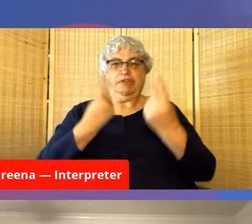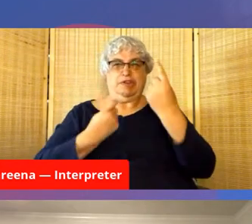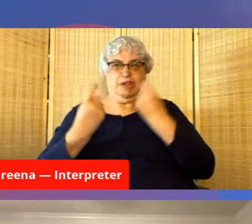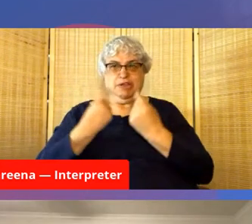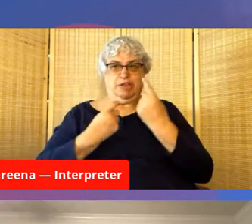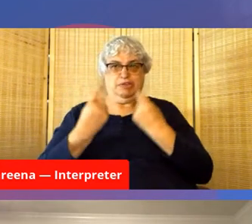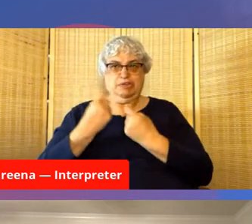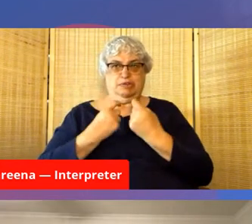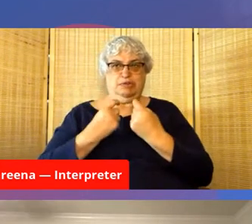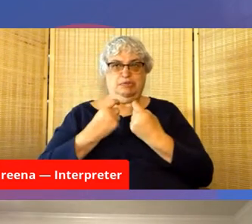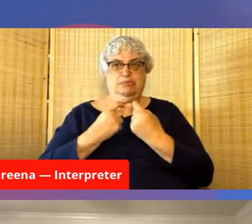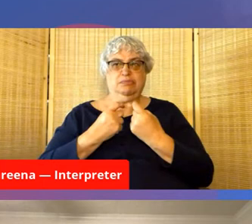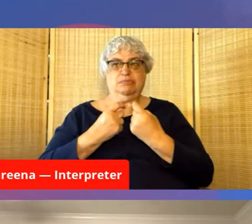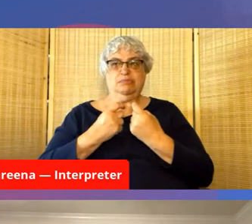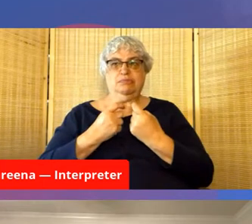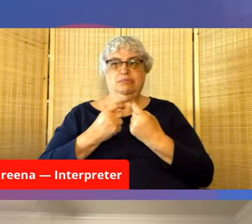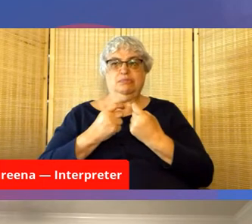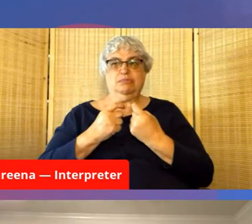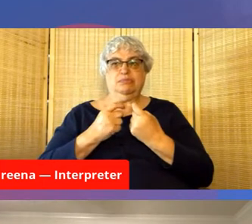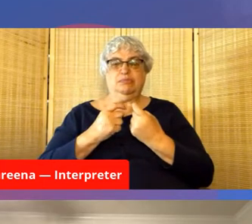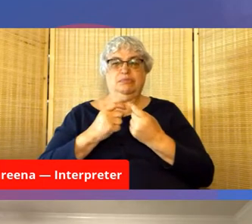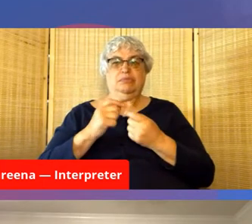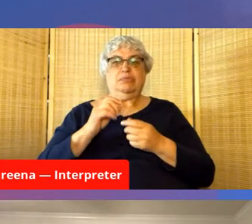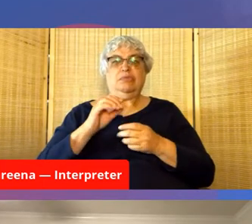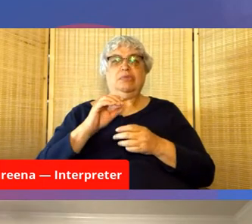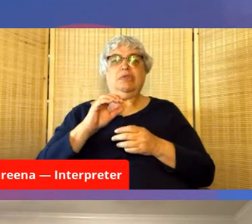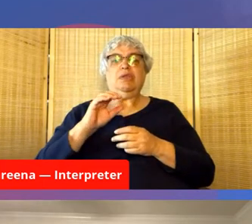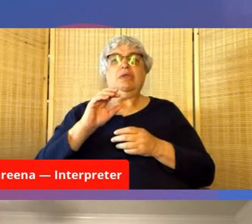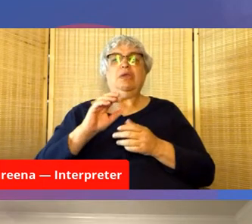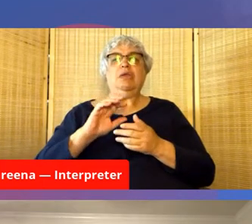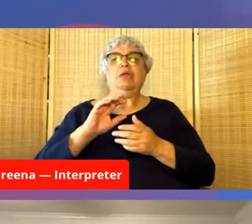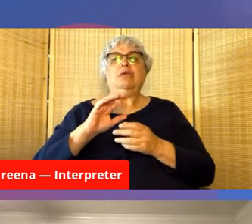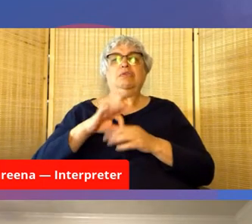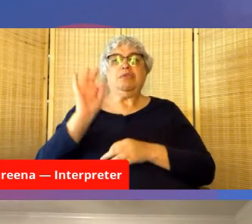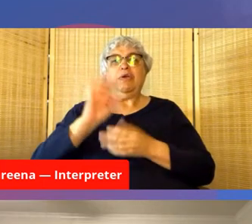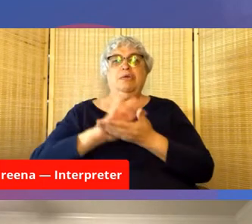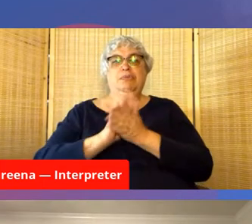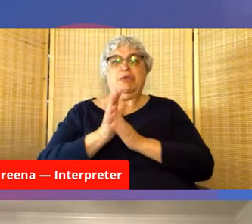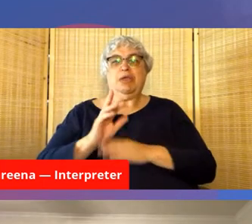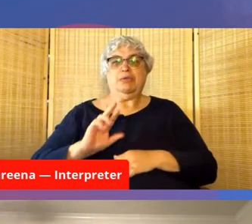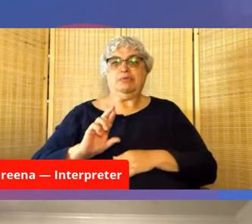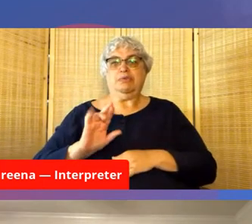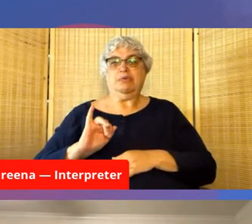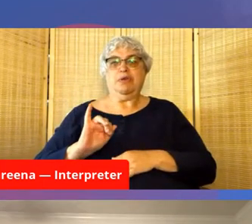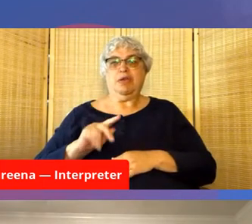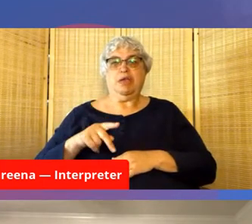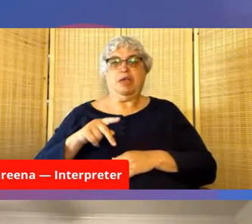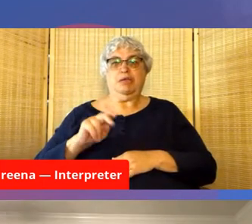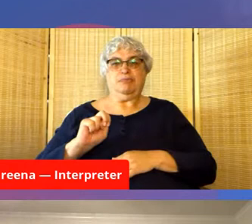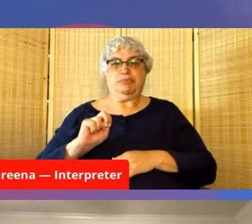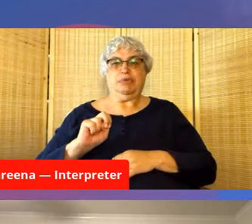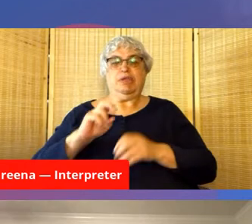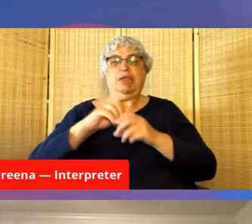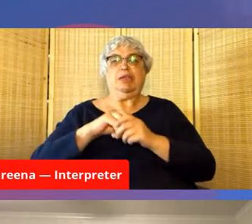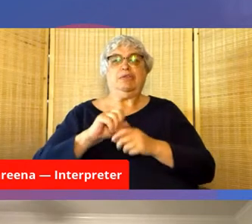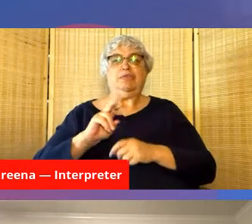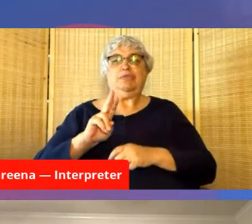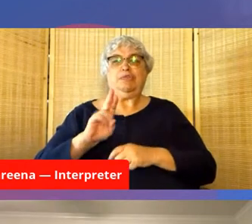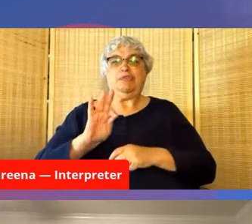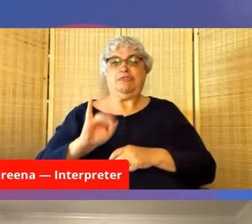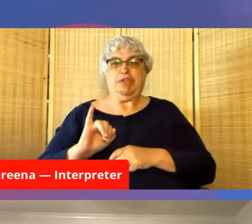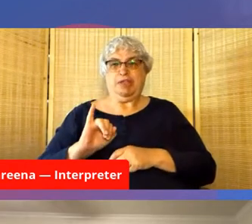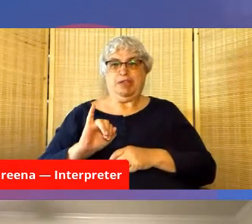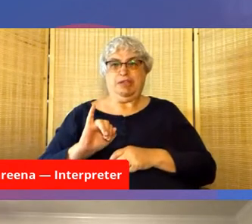This is a method of ripening one's soul in Sufi tradition,